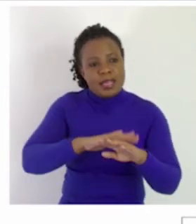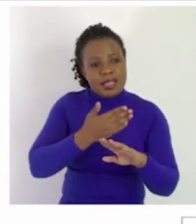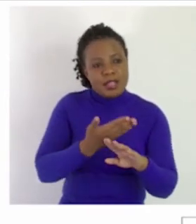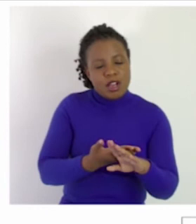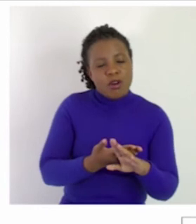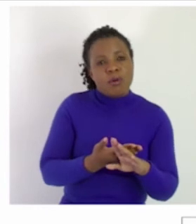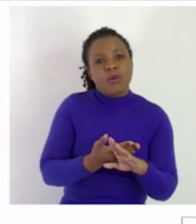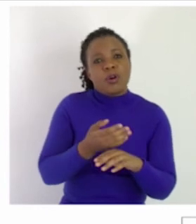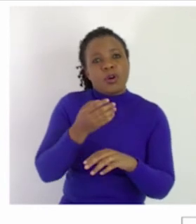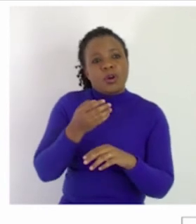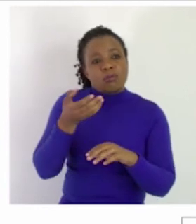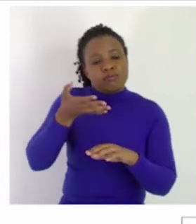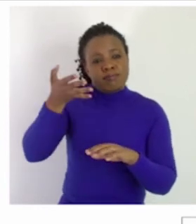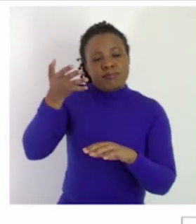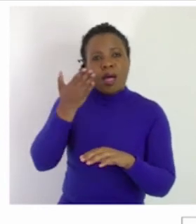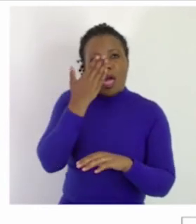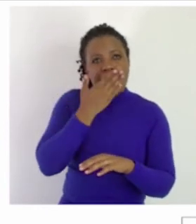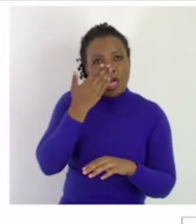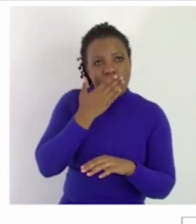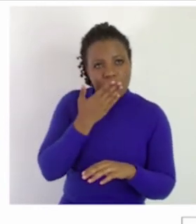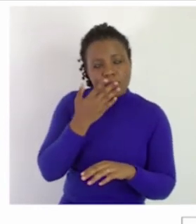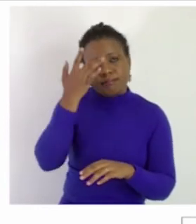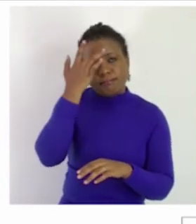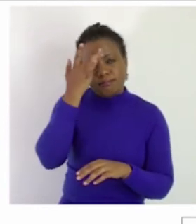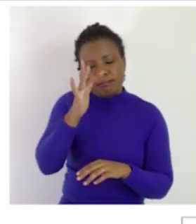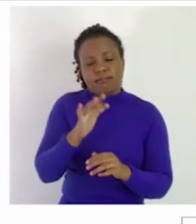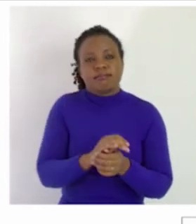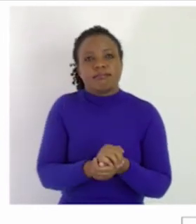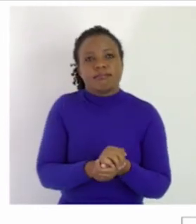sugar, intelligence.